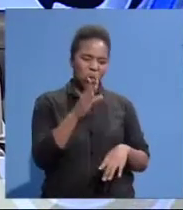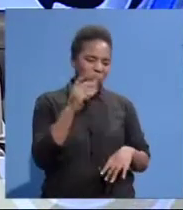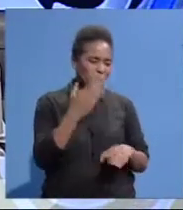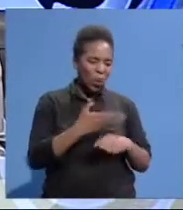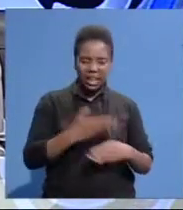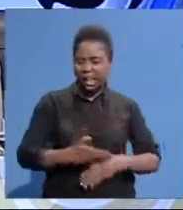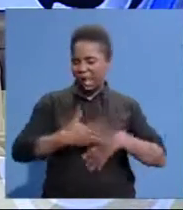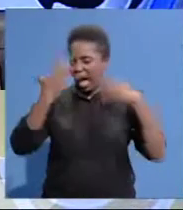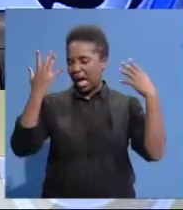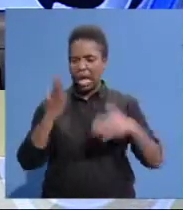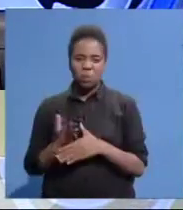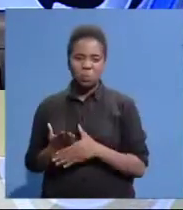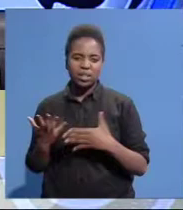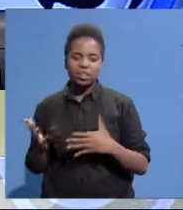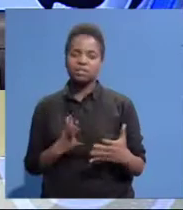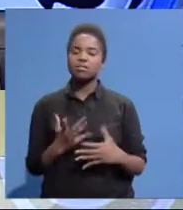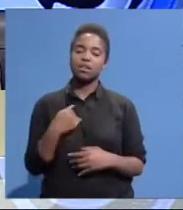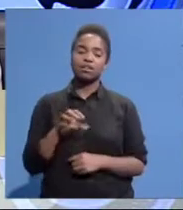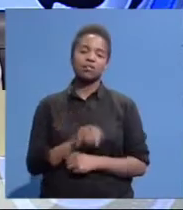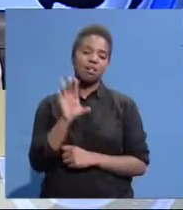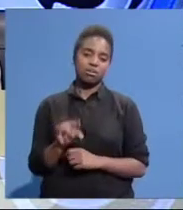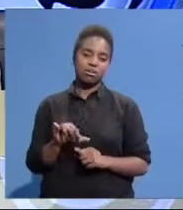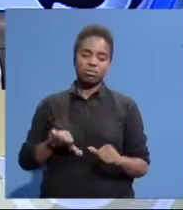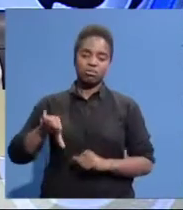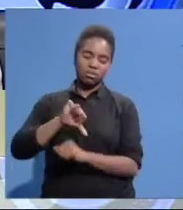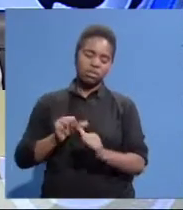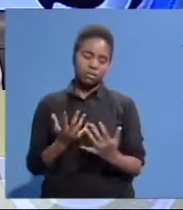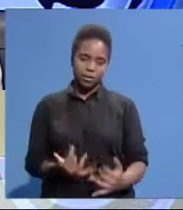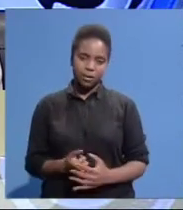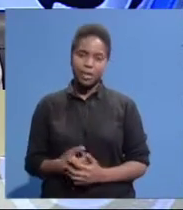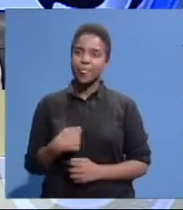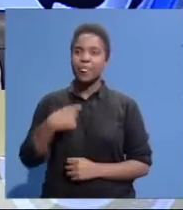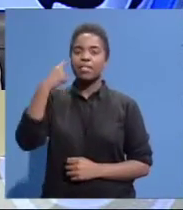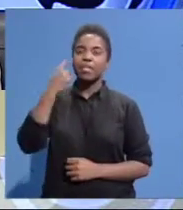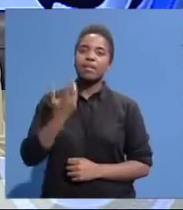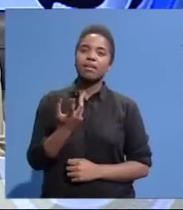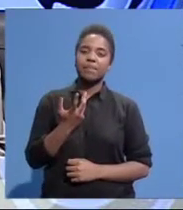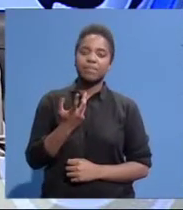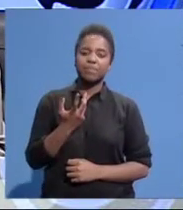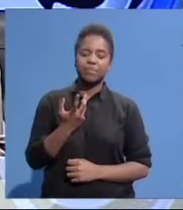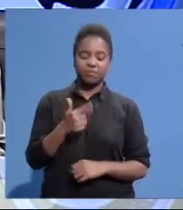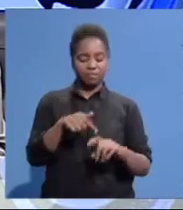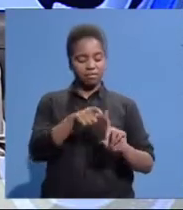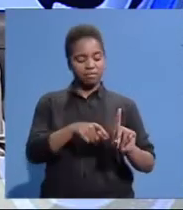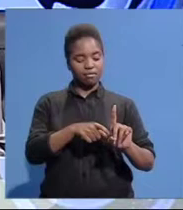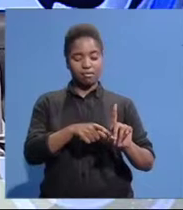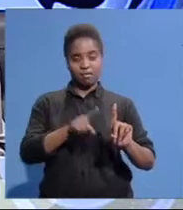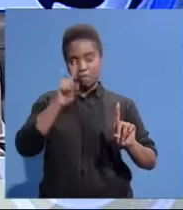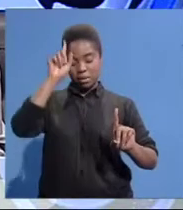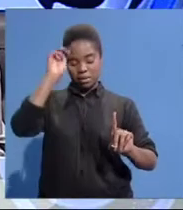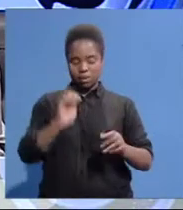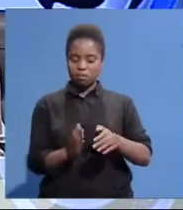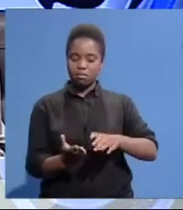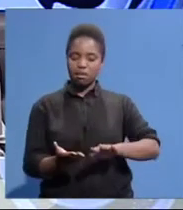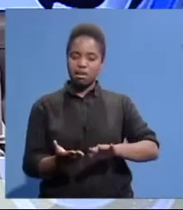issues that weigh South African society down at the moment. I think the passing of Madiba has given us a little